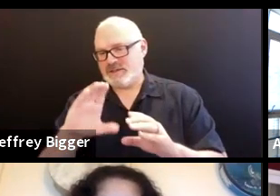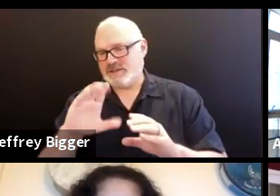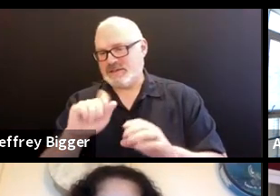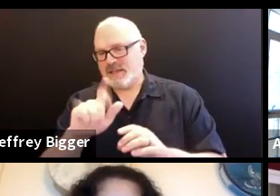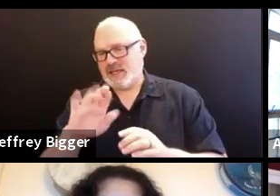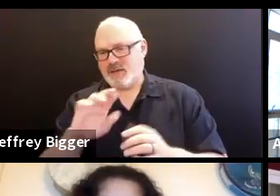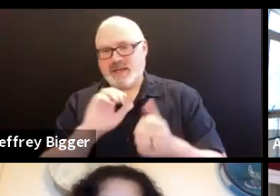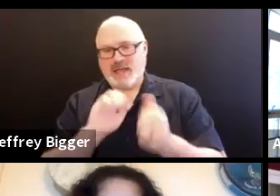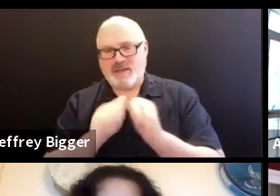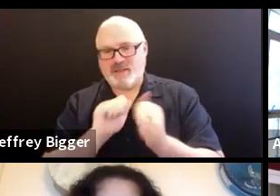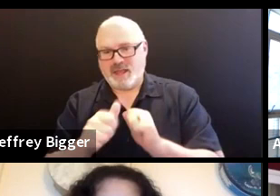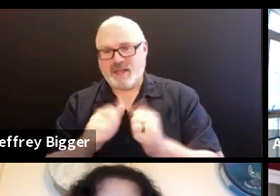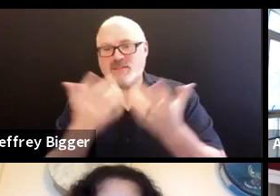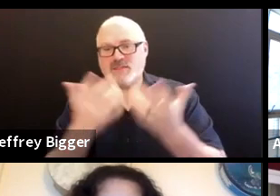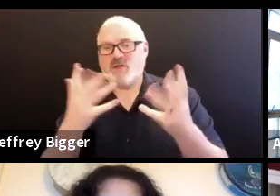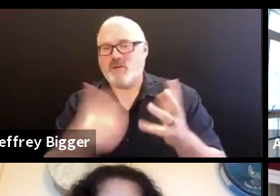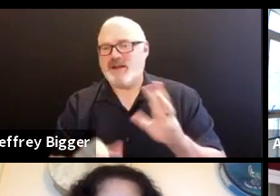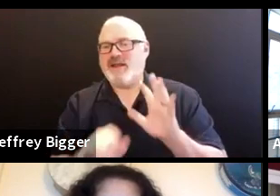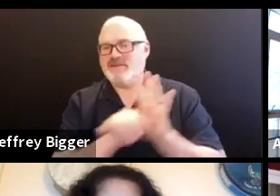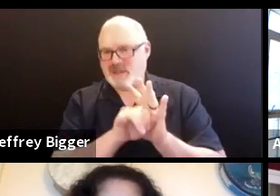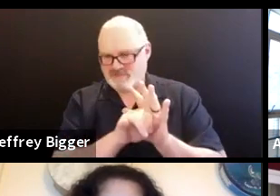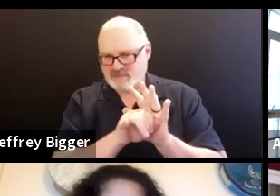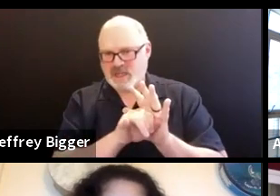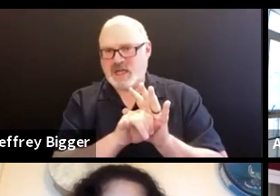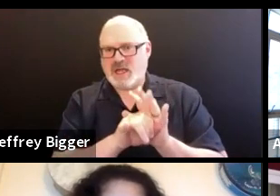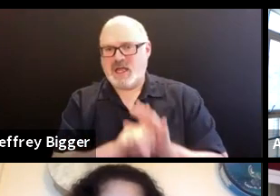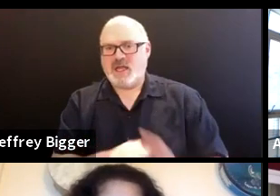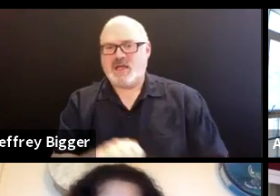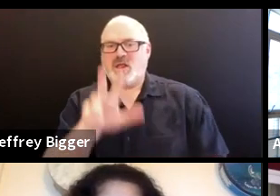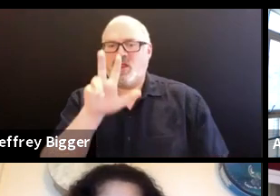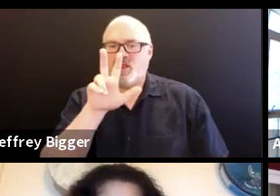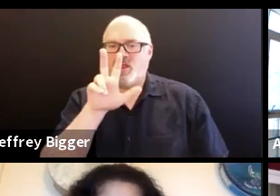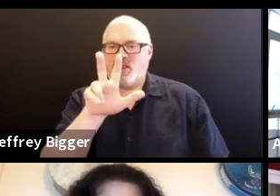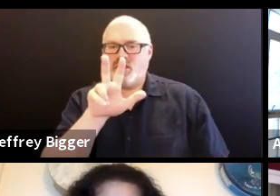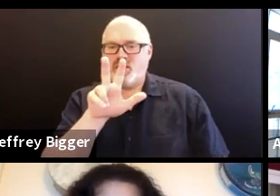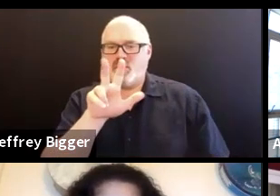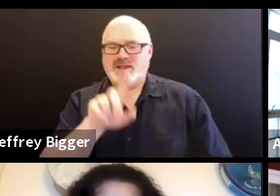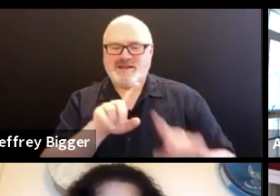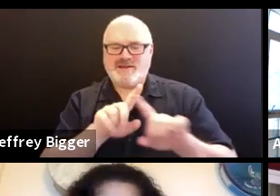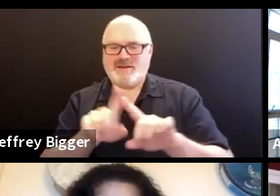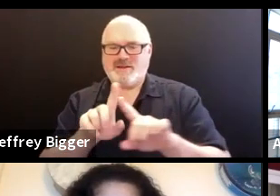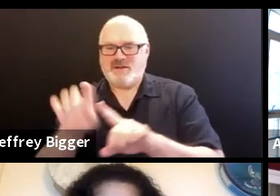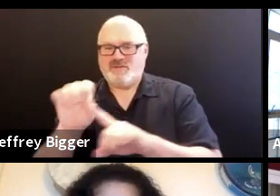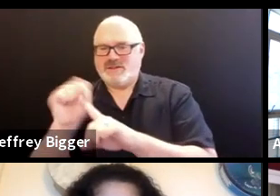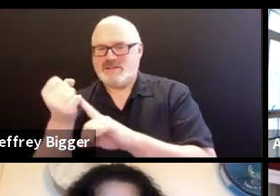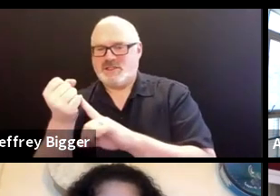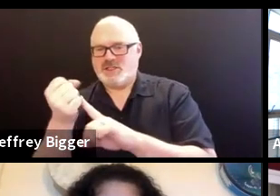have already identified 3 additional scenarios in terms of